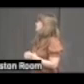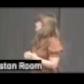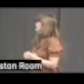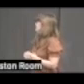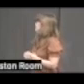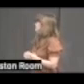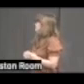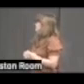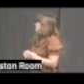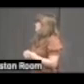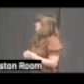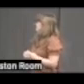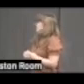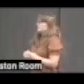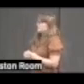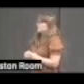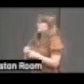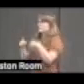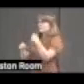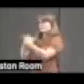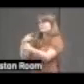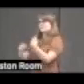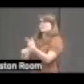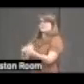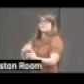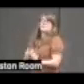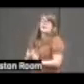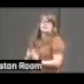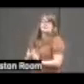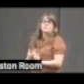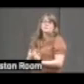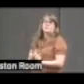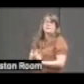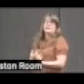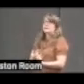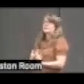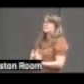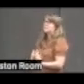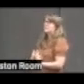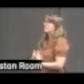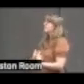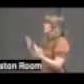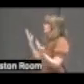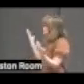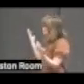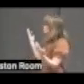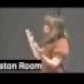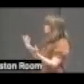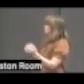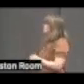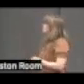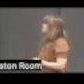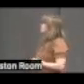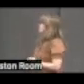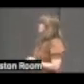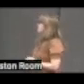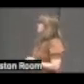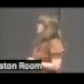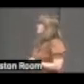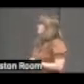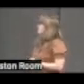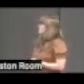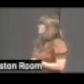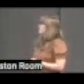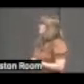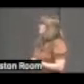there. And they believe that we'll get into a negative feedback loop once we're in that climate change. But all of the species that